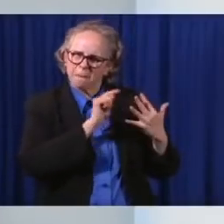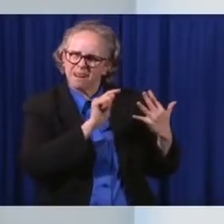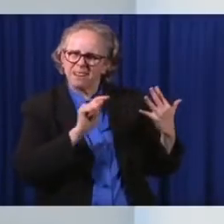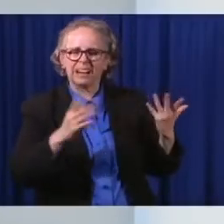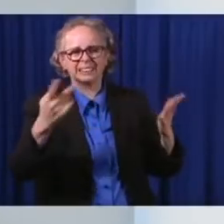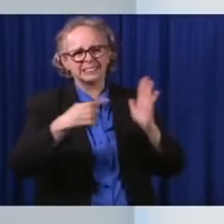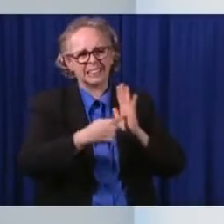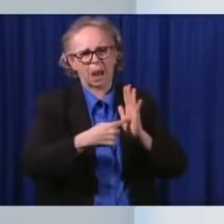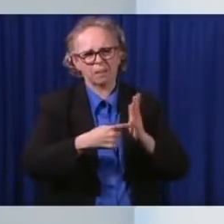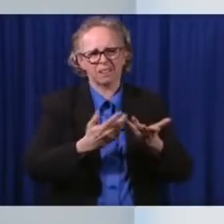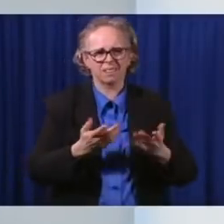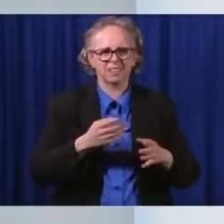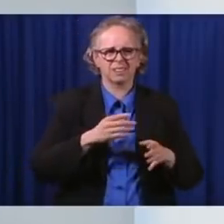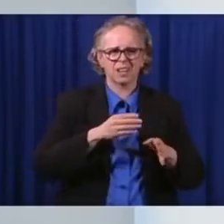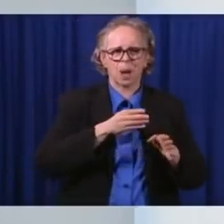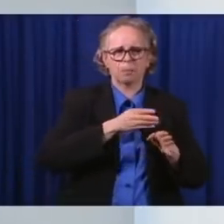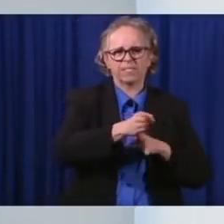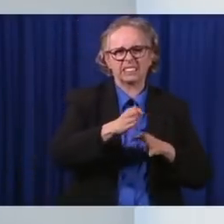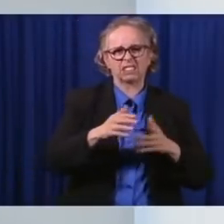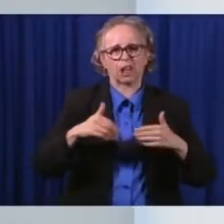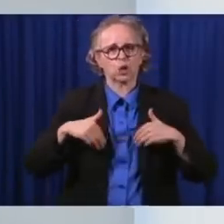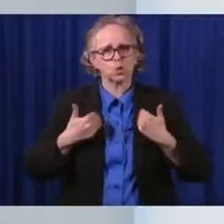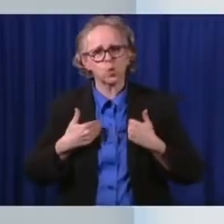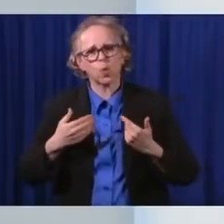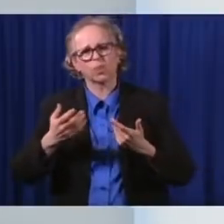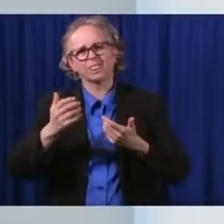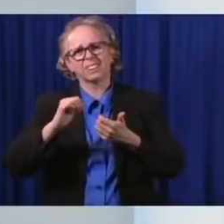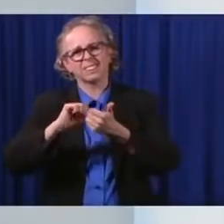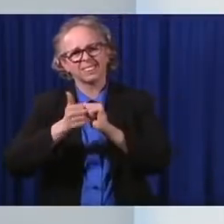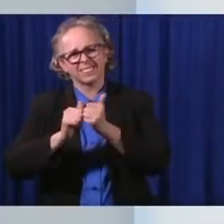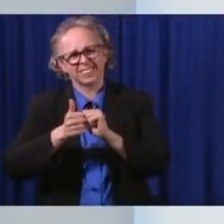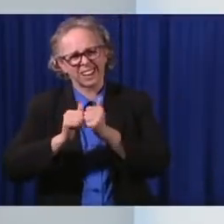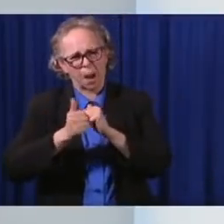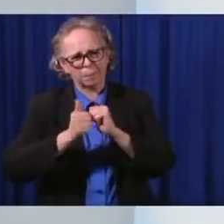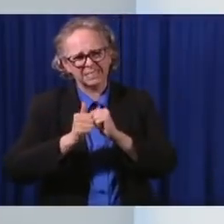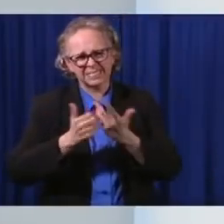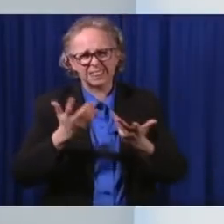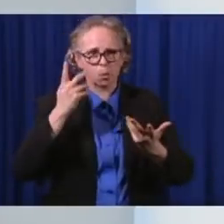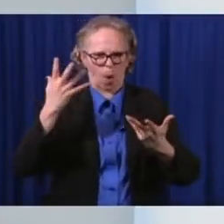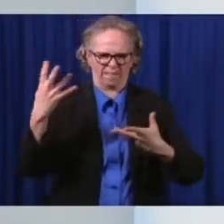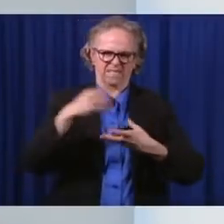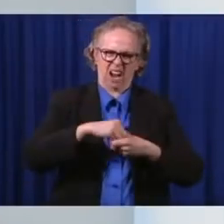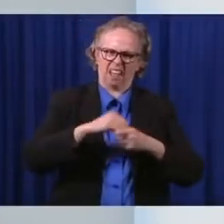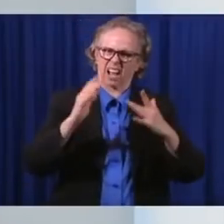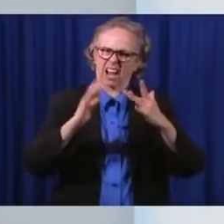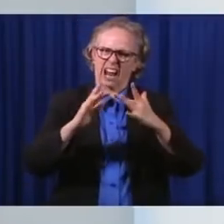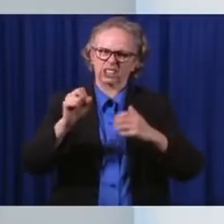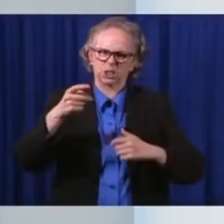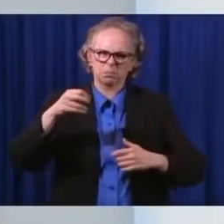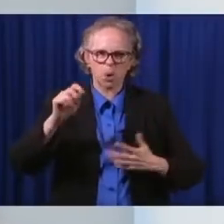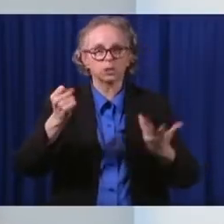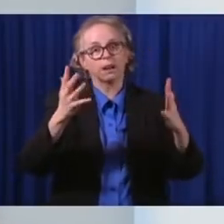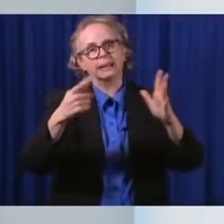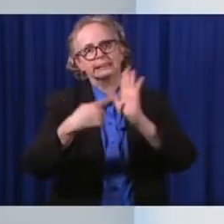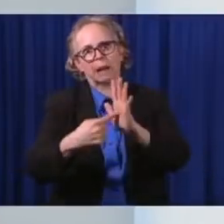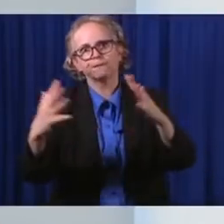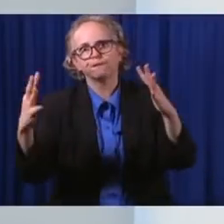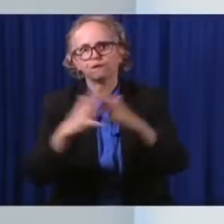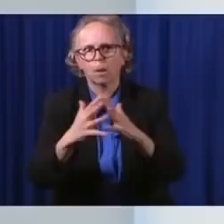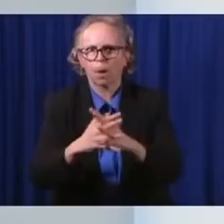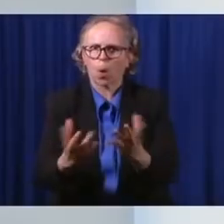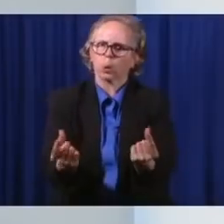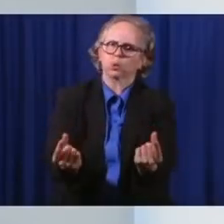We regularly, once a week, talk with the Ohio High School Athletic Association on building plans forward for that, or those